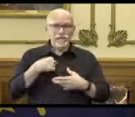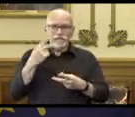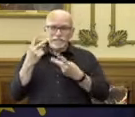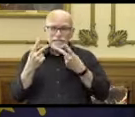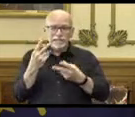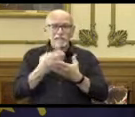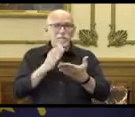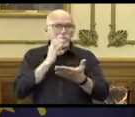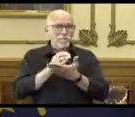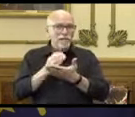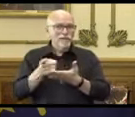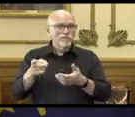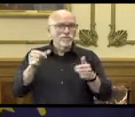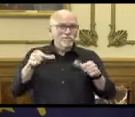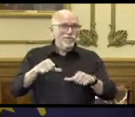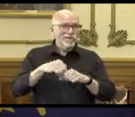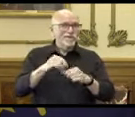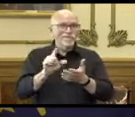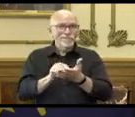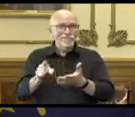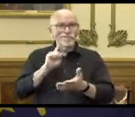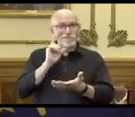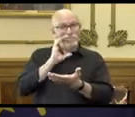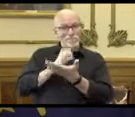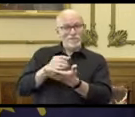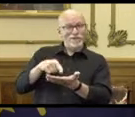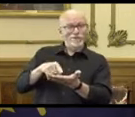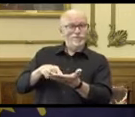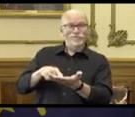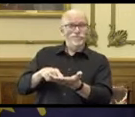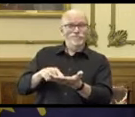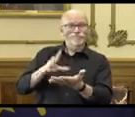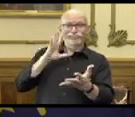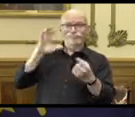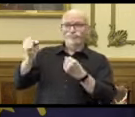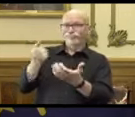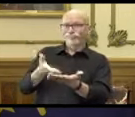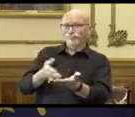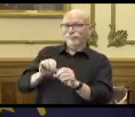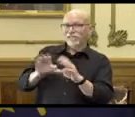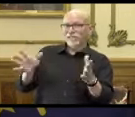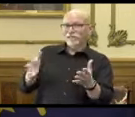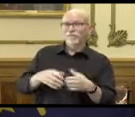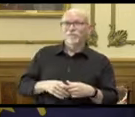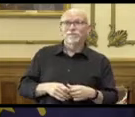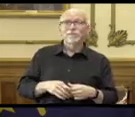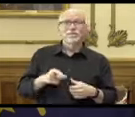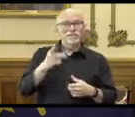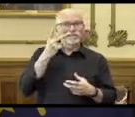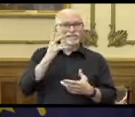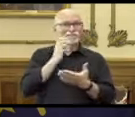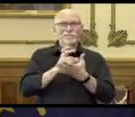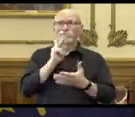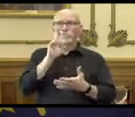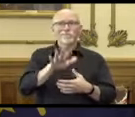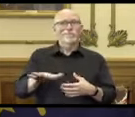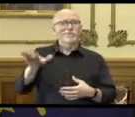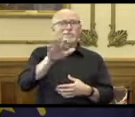those pictures speak 1,000 words. And so when you see those